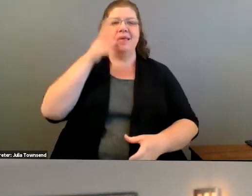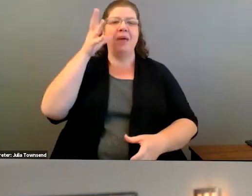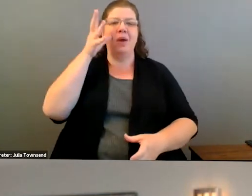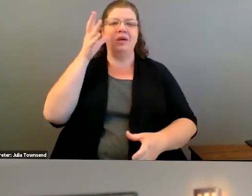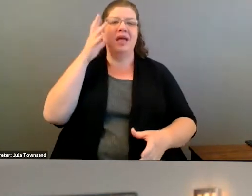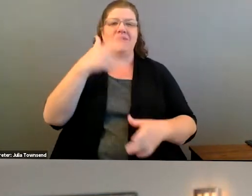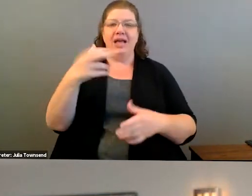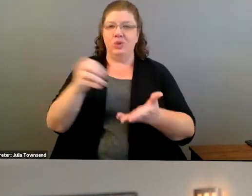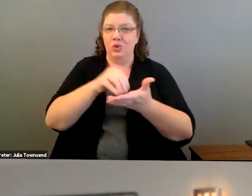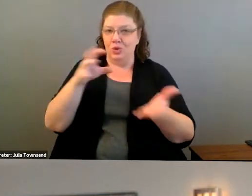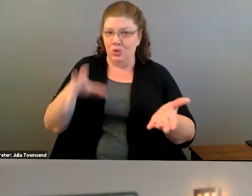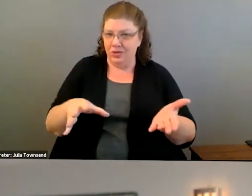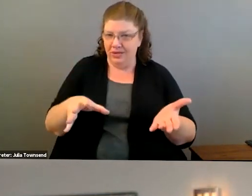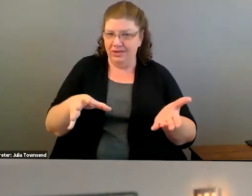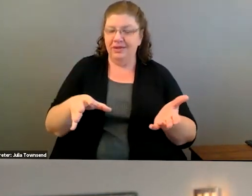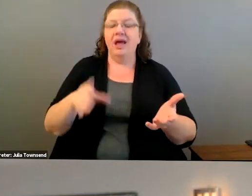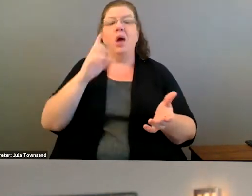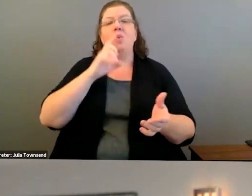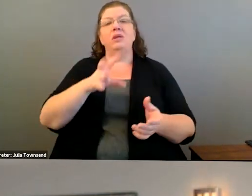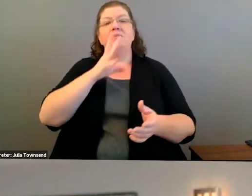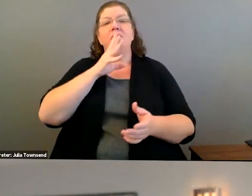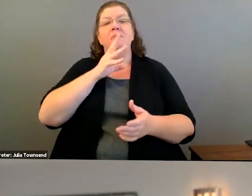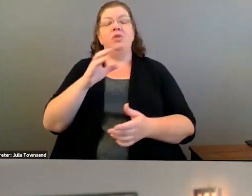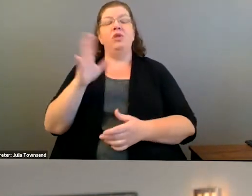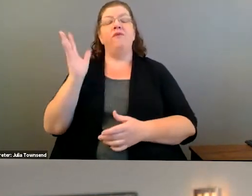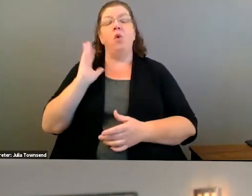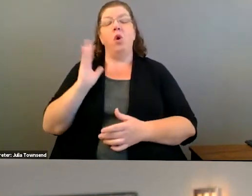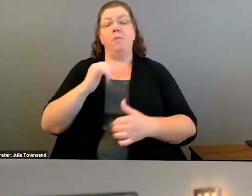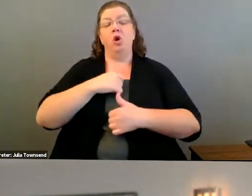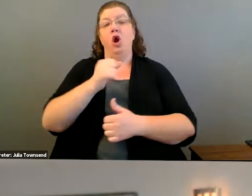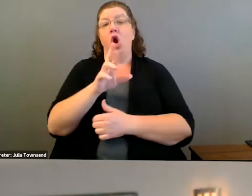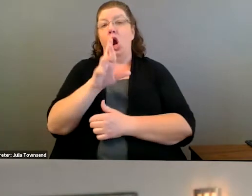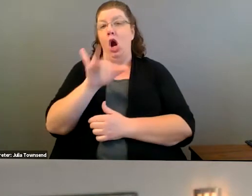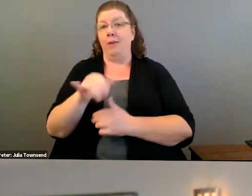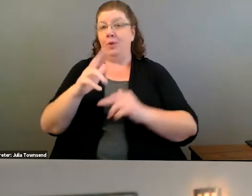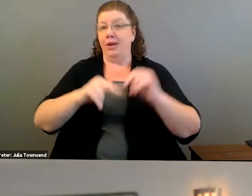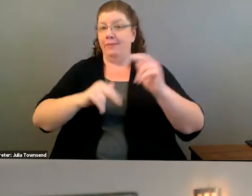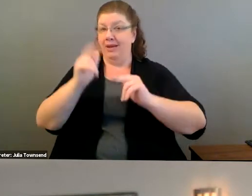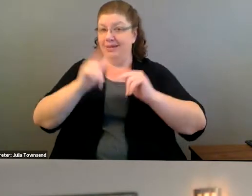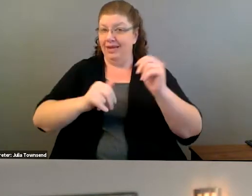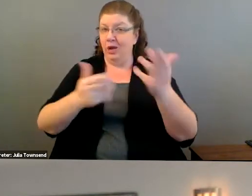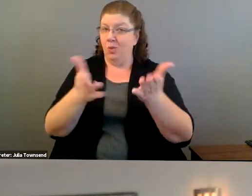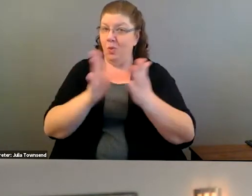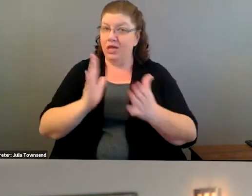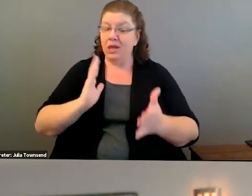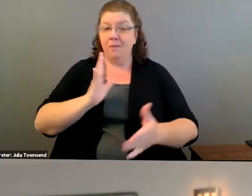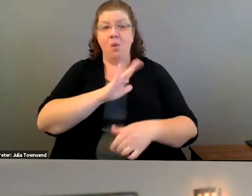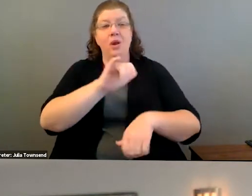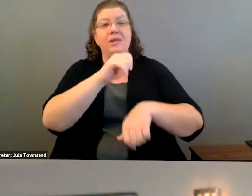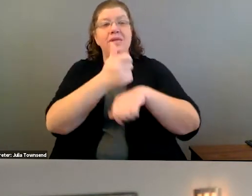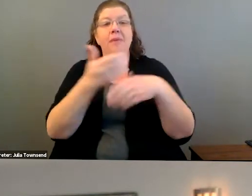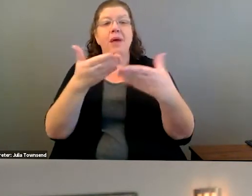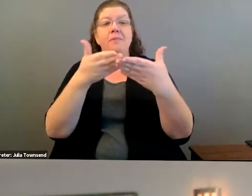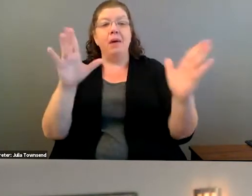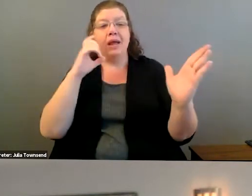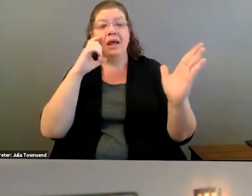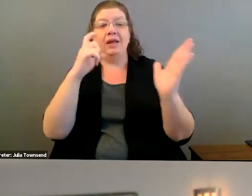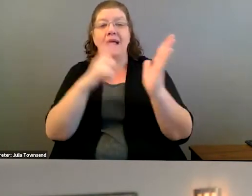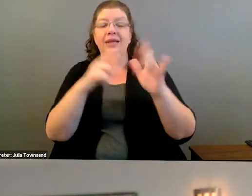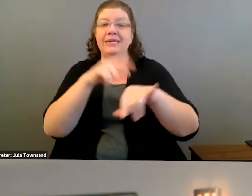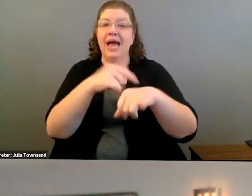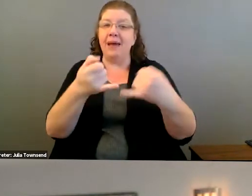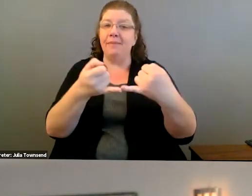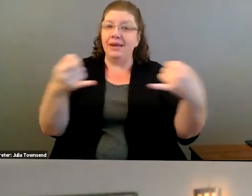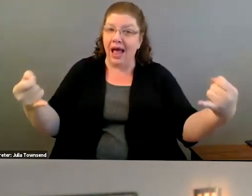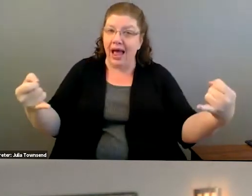speak regarding the former armory building at 700 East Canon Perdido and request that the board establish a publicly acknowledged timeline